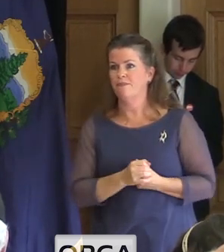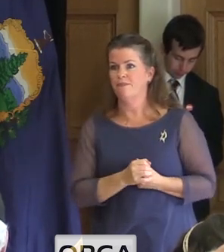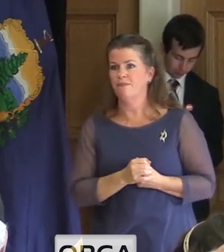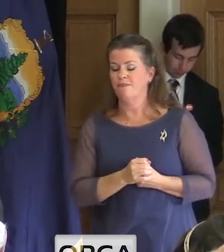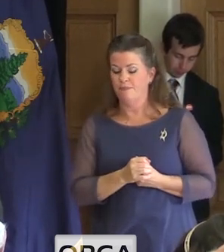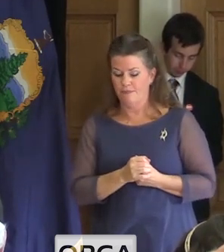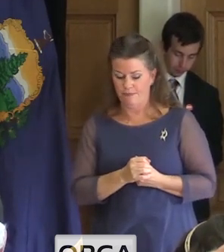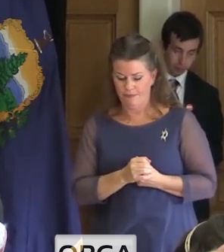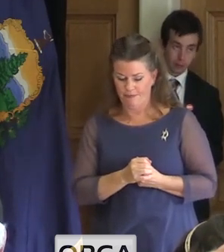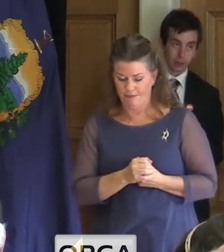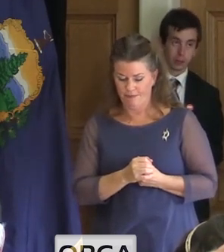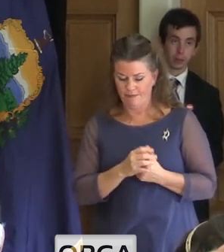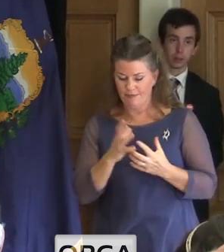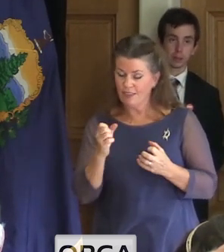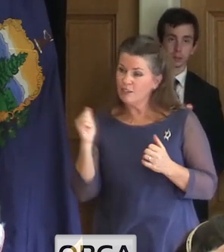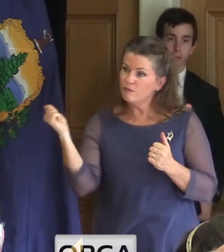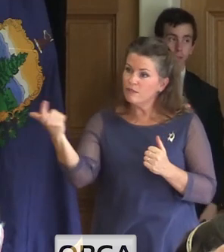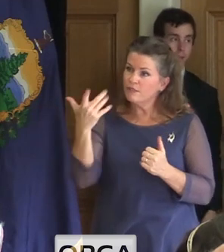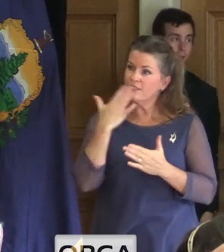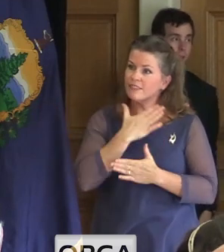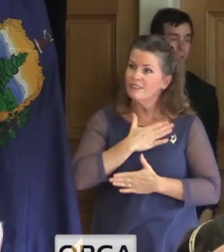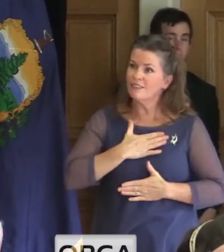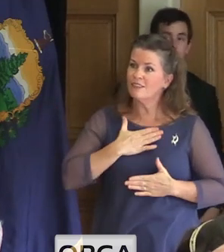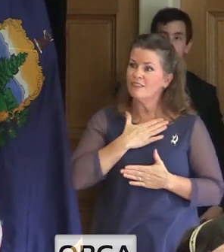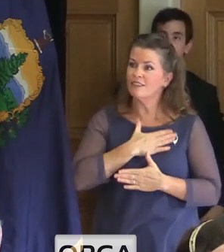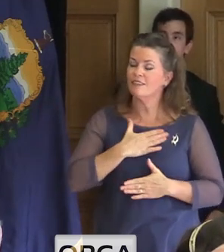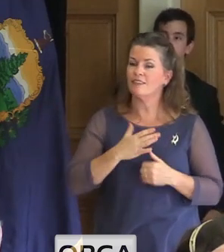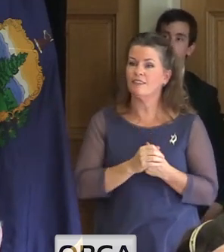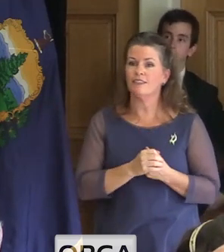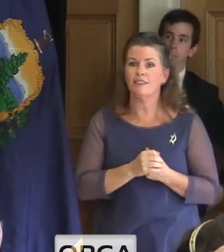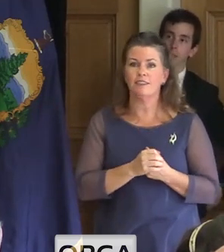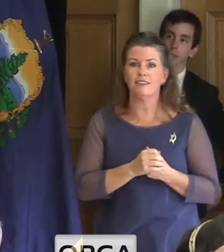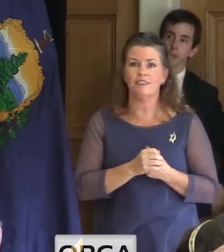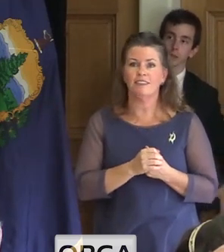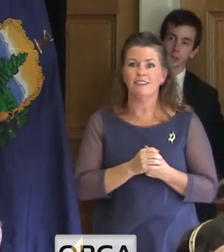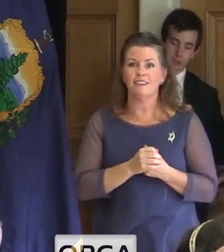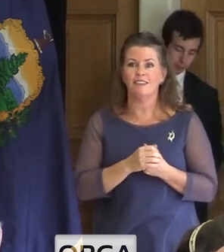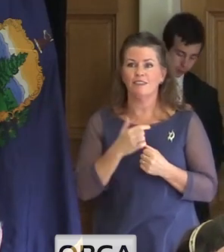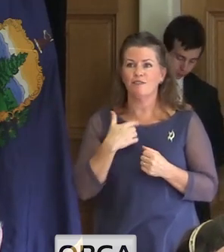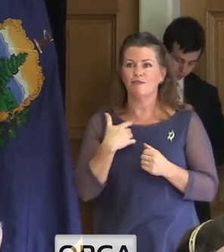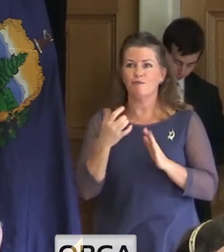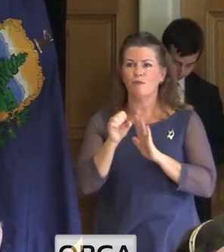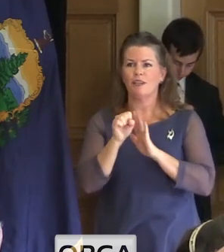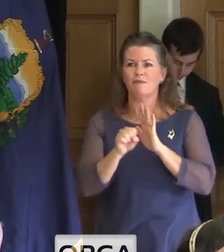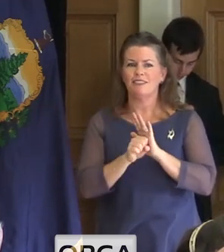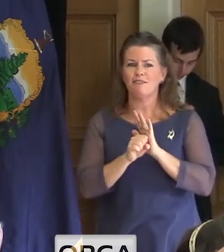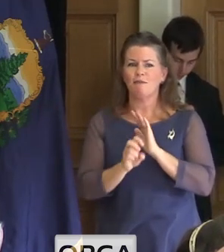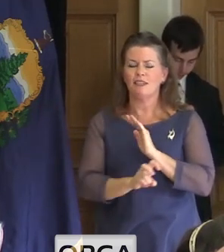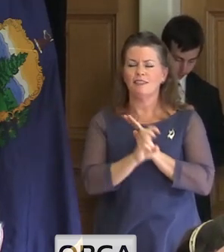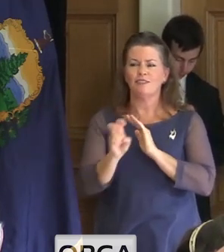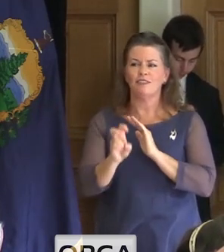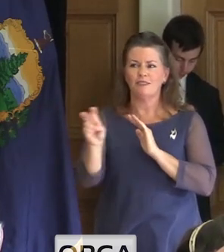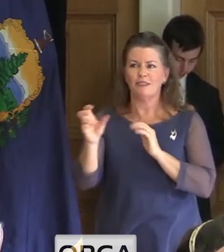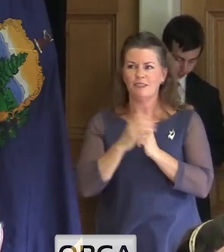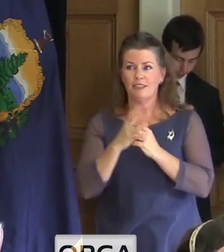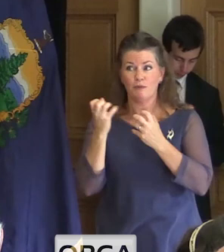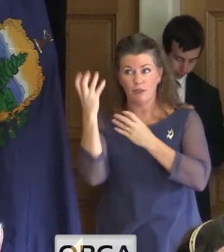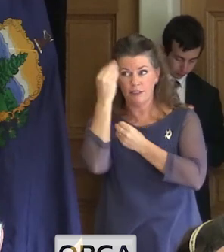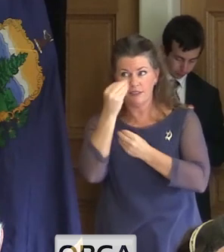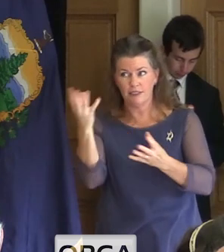that is, and I want you all to appreciate this, because I get around not only the state of Vermont, I get around the country a bit. And I want you to